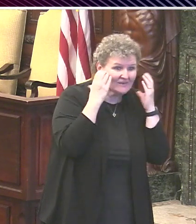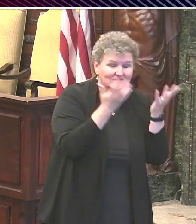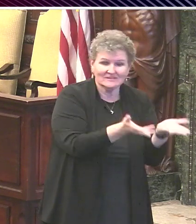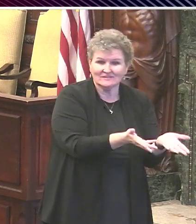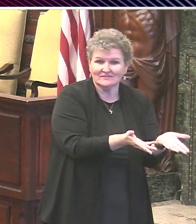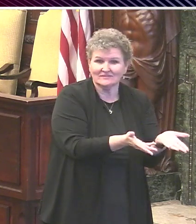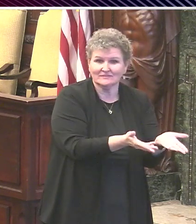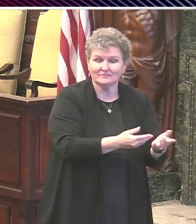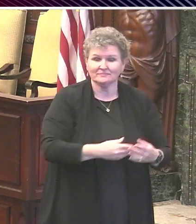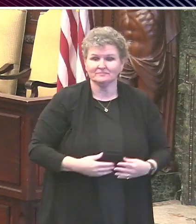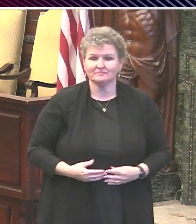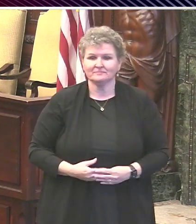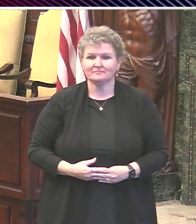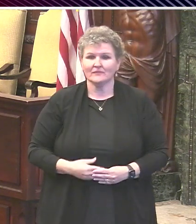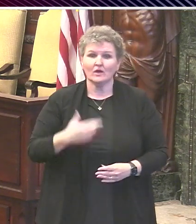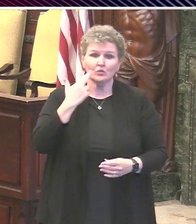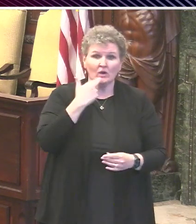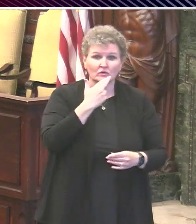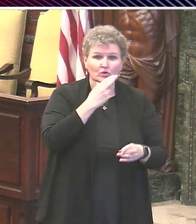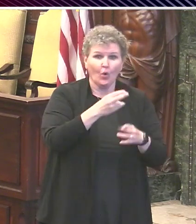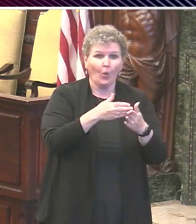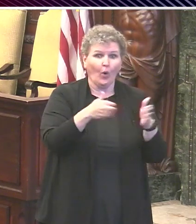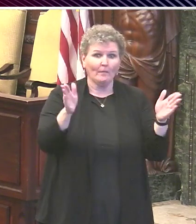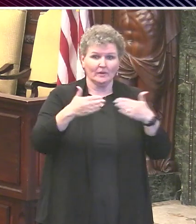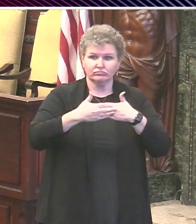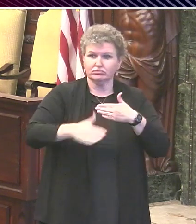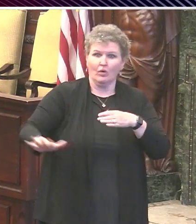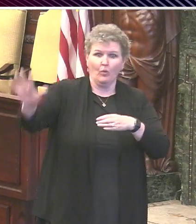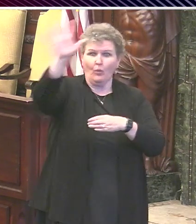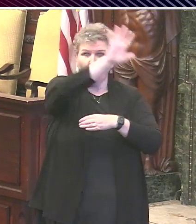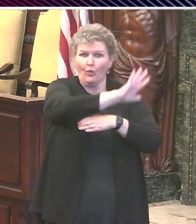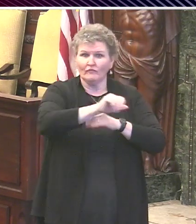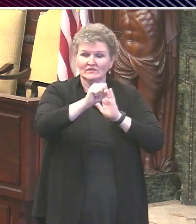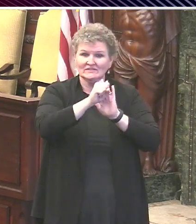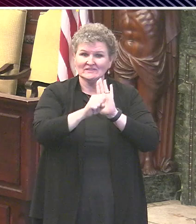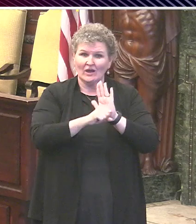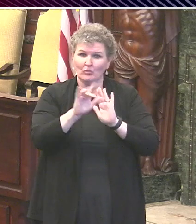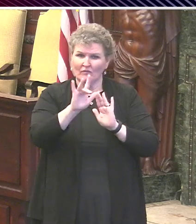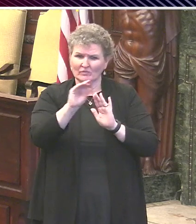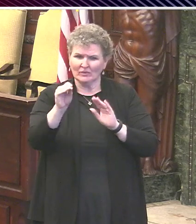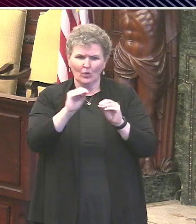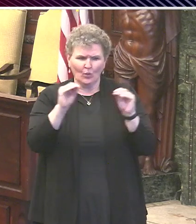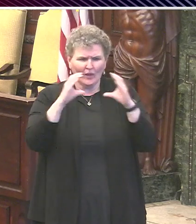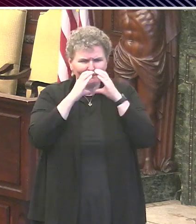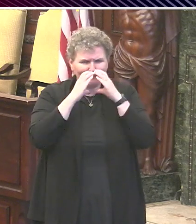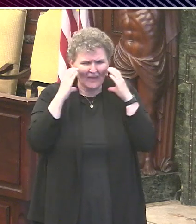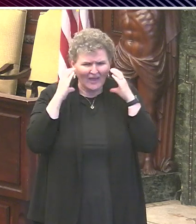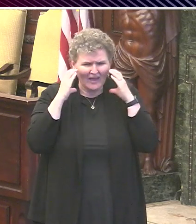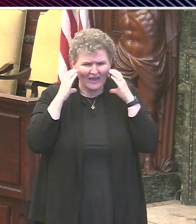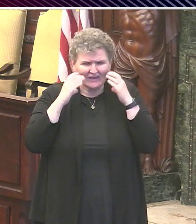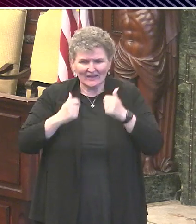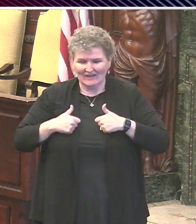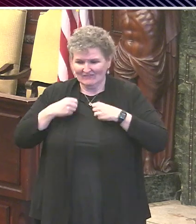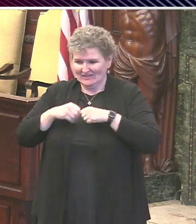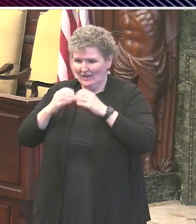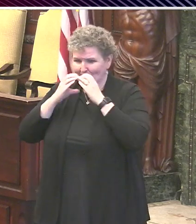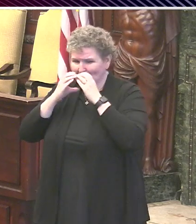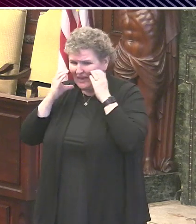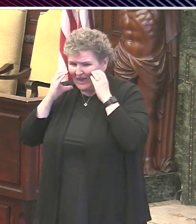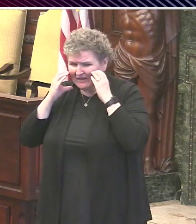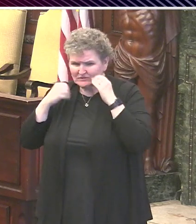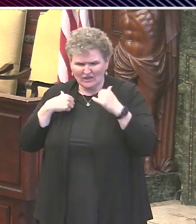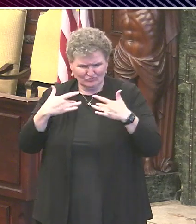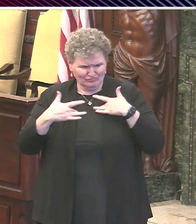in the rest of the state at 25% capacity where nobody's wearing masks than I am about gyms where people are wearing masks.